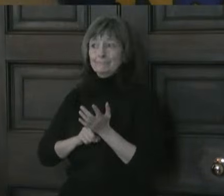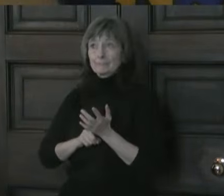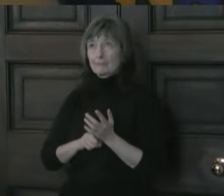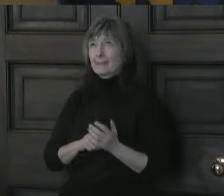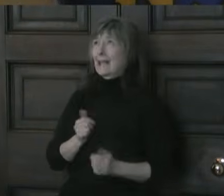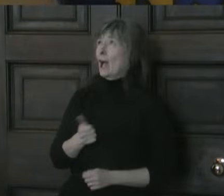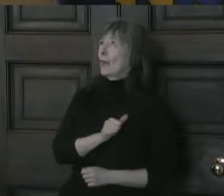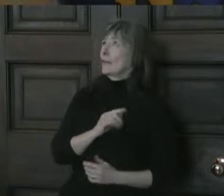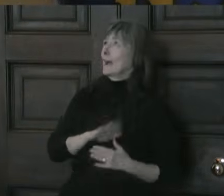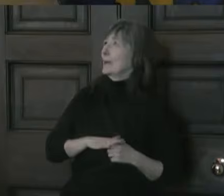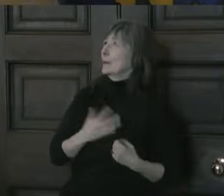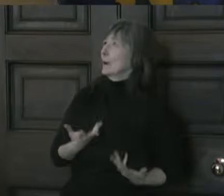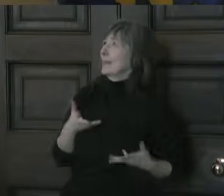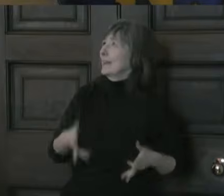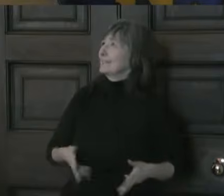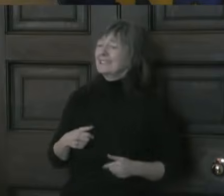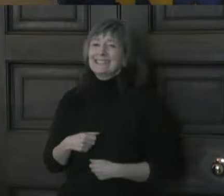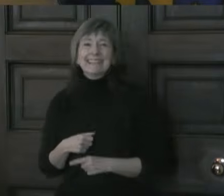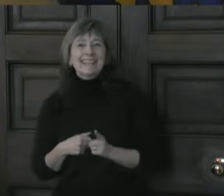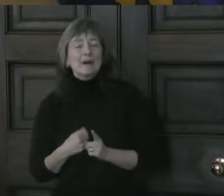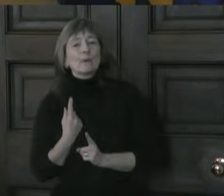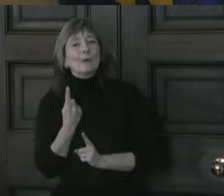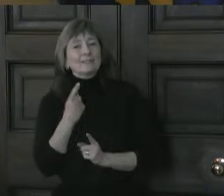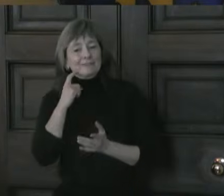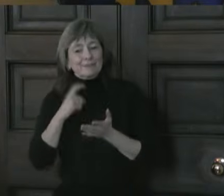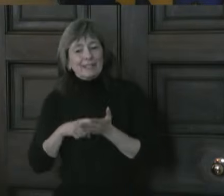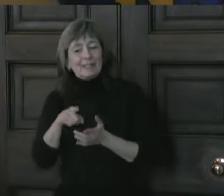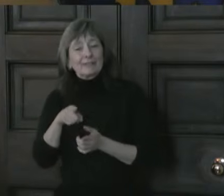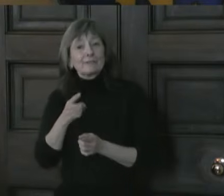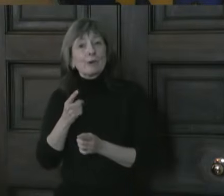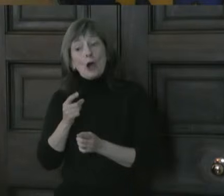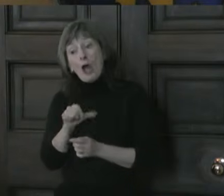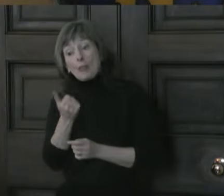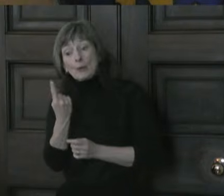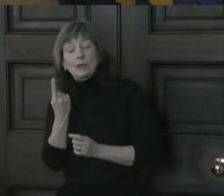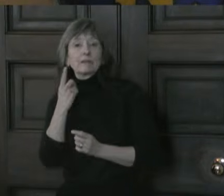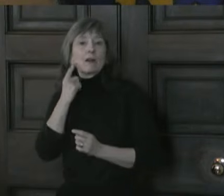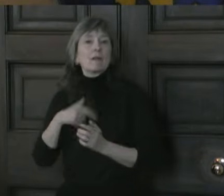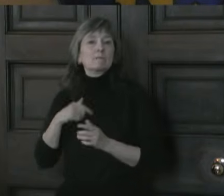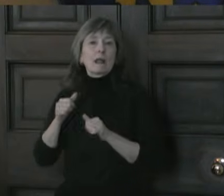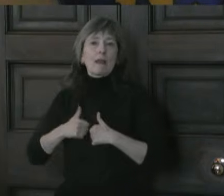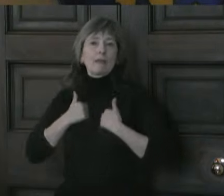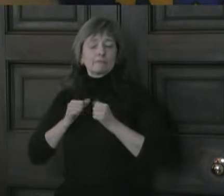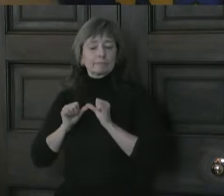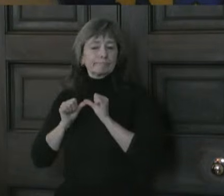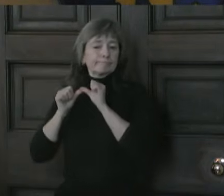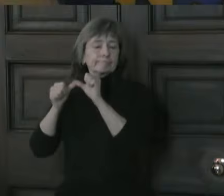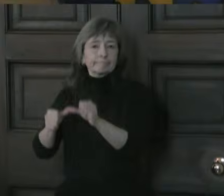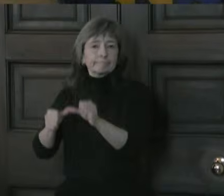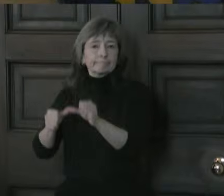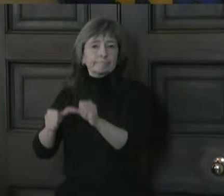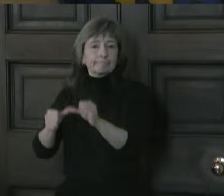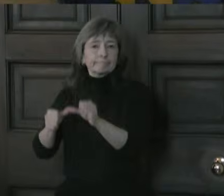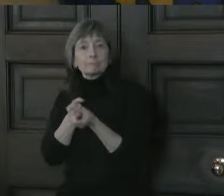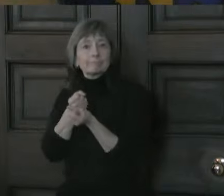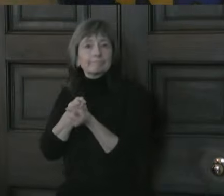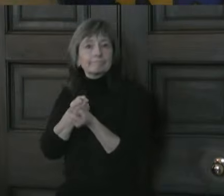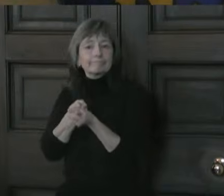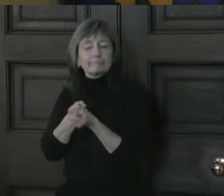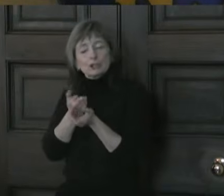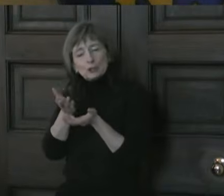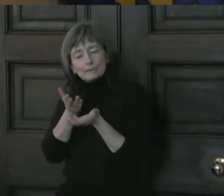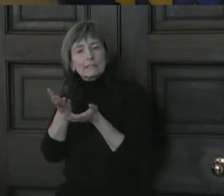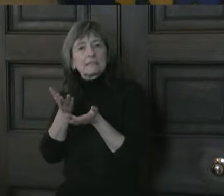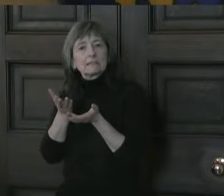left. One who has been recognized for a lifelong commitment to service, who leads by